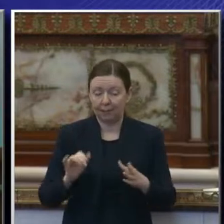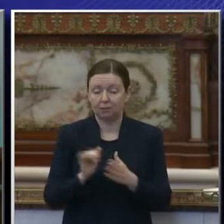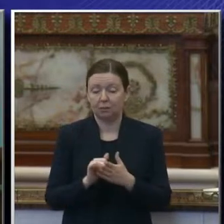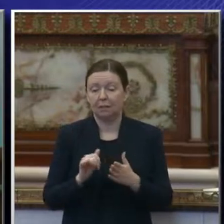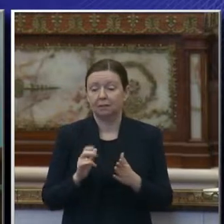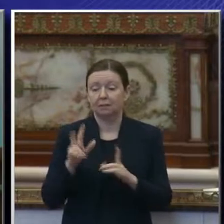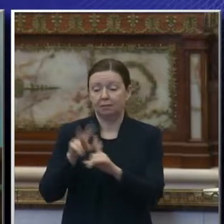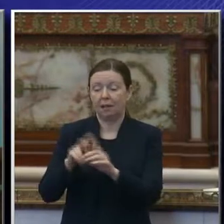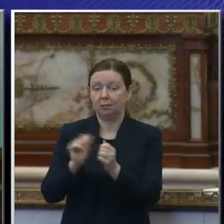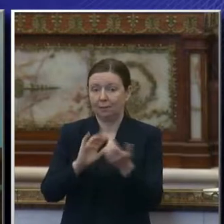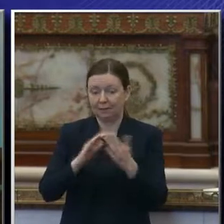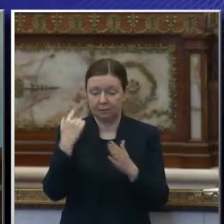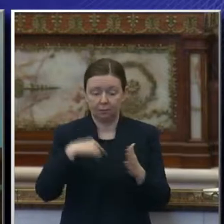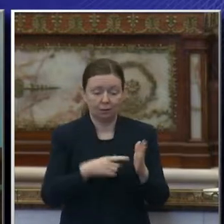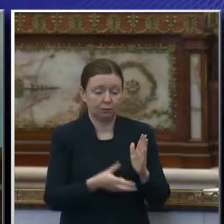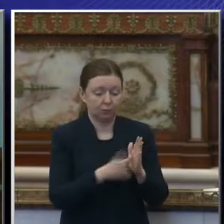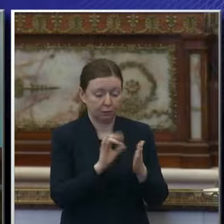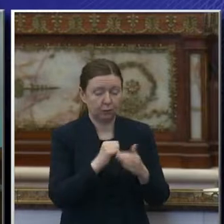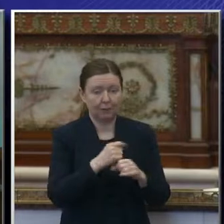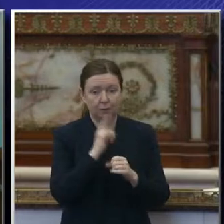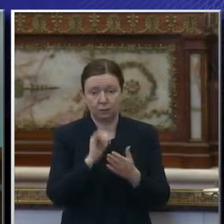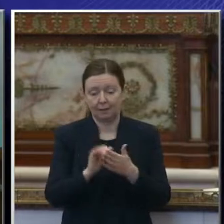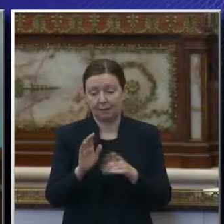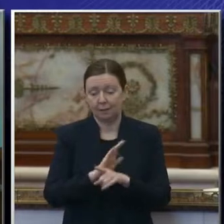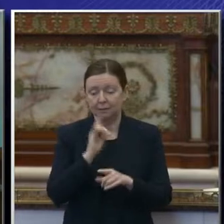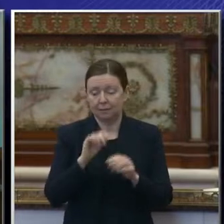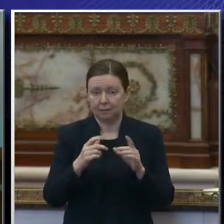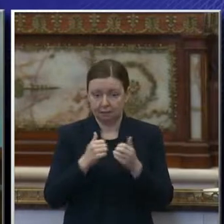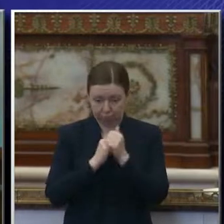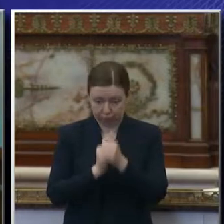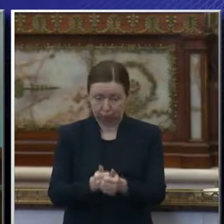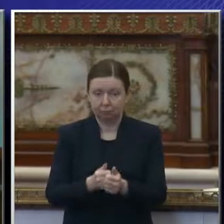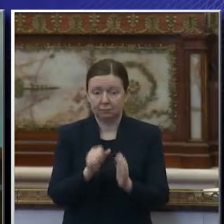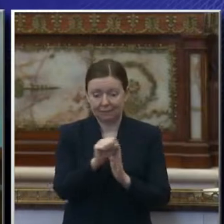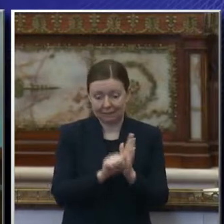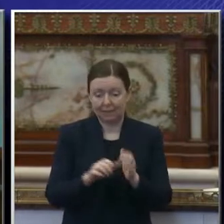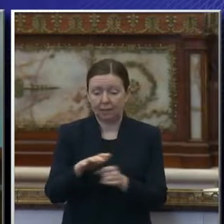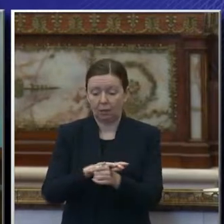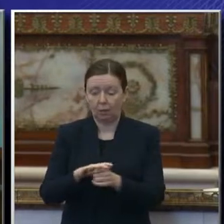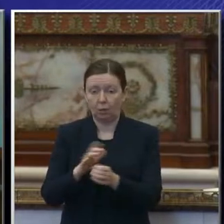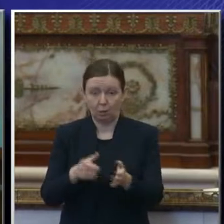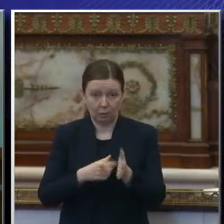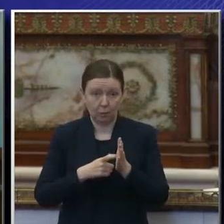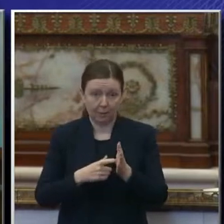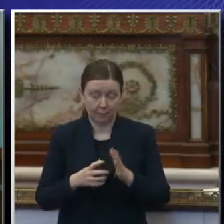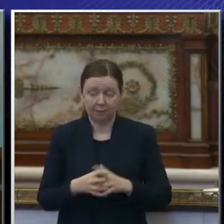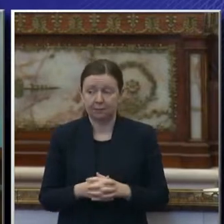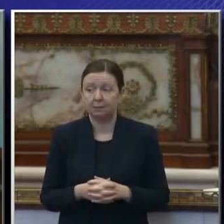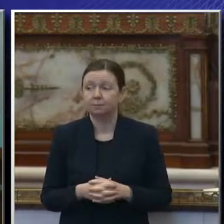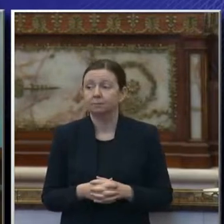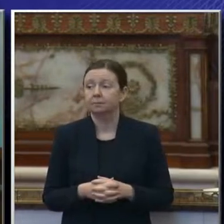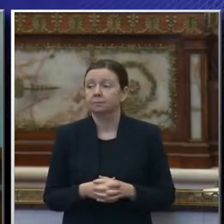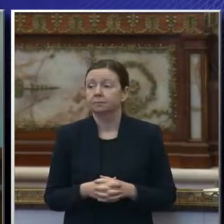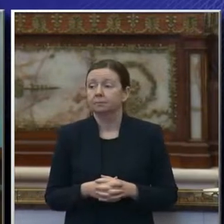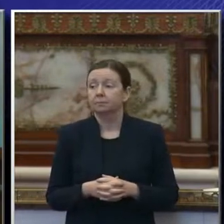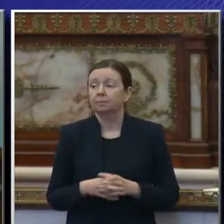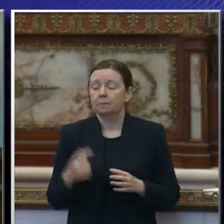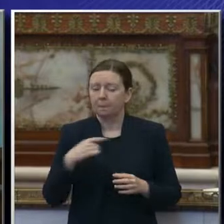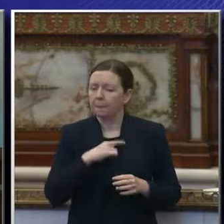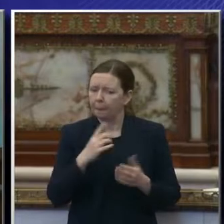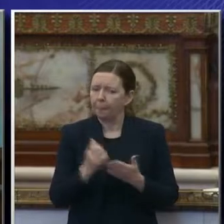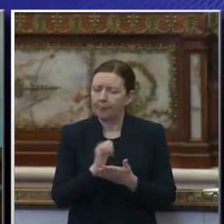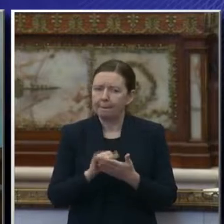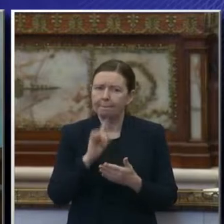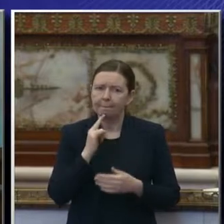with the city for us to review to make sure the business is compliant with state and local requirements. We do take that